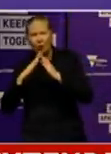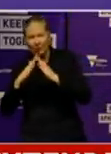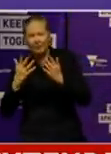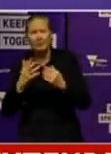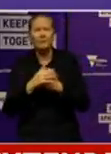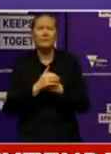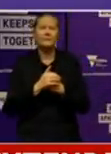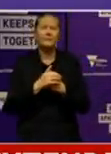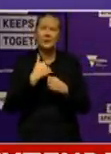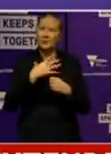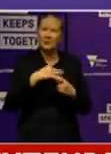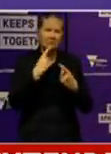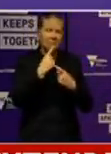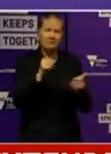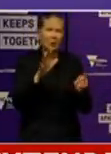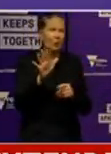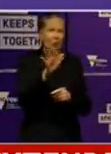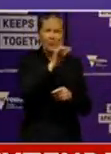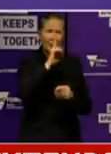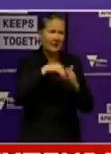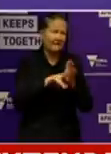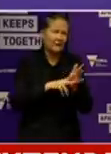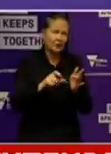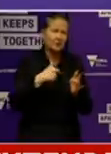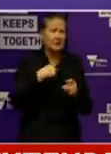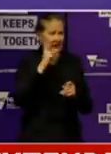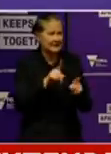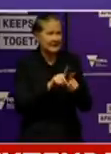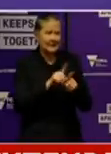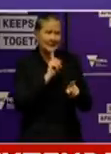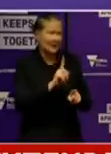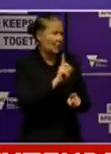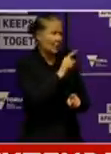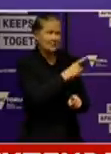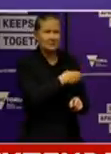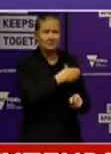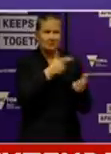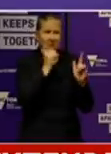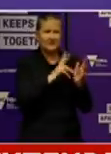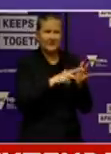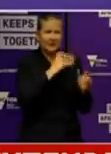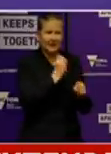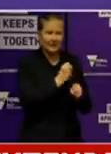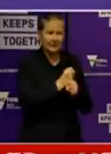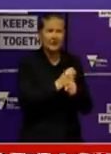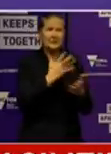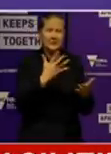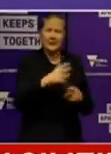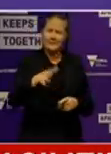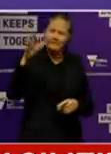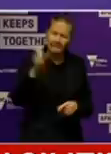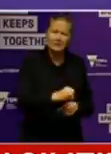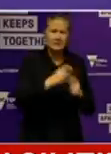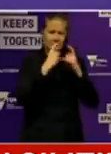today, I just want to reiterate the Premier's message. The masks and mandating mask usage is an